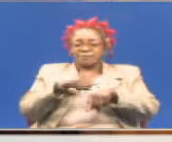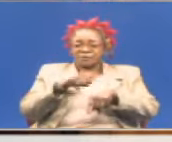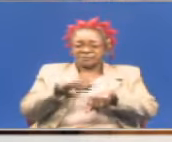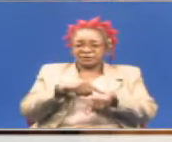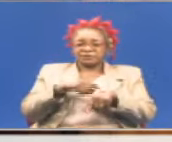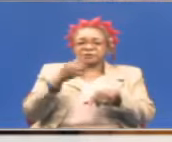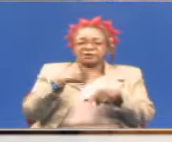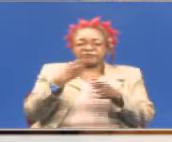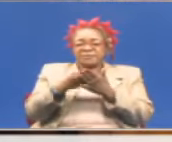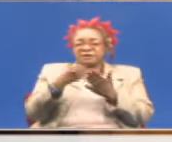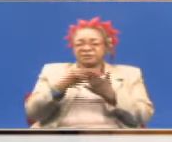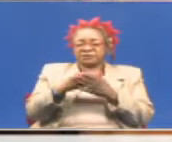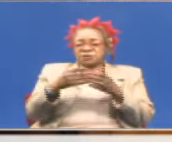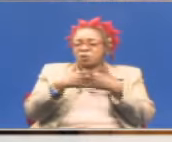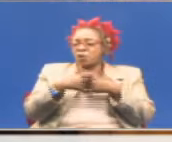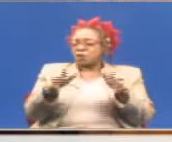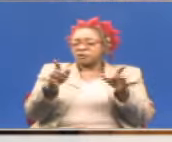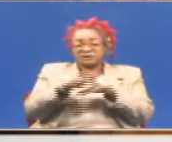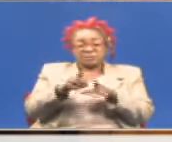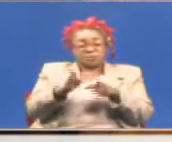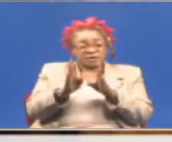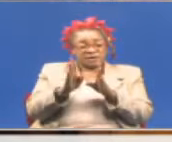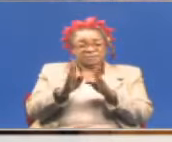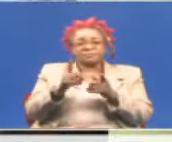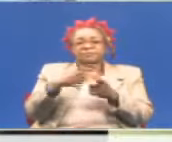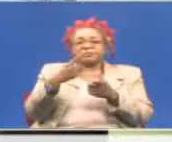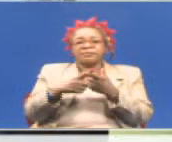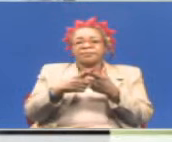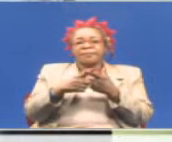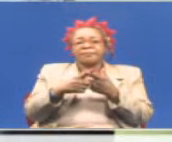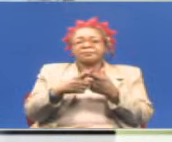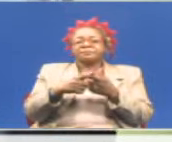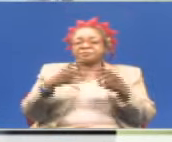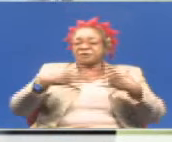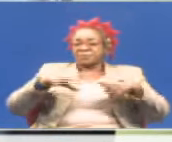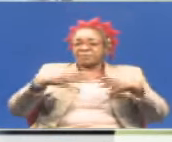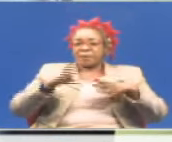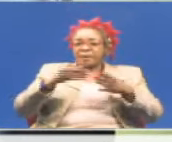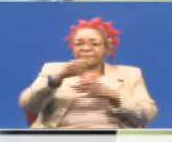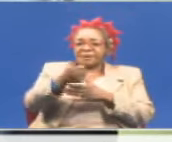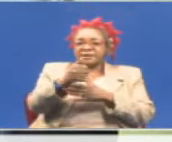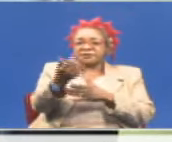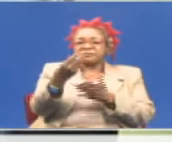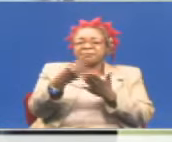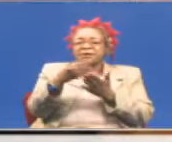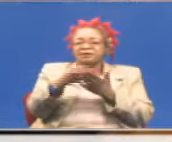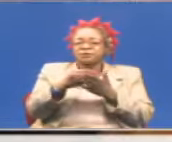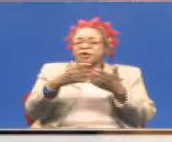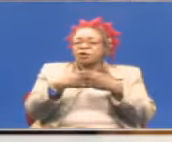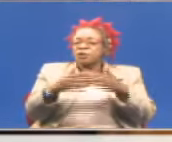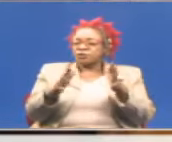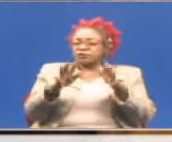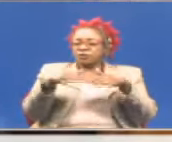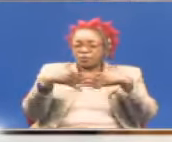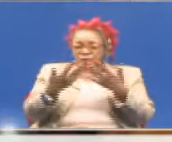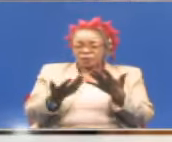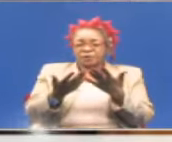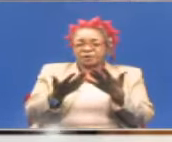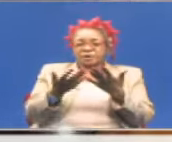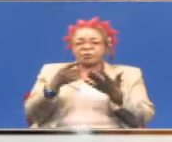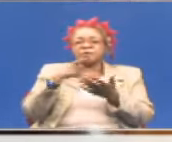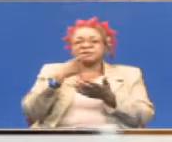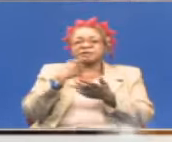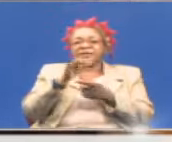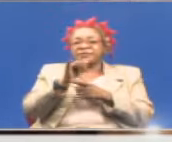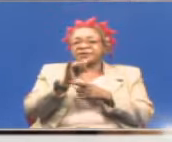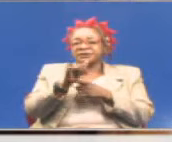to get lost in the manner it gets lost, then of course we're asking Wanjiku to pay more. And the amount of money we've lost, or we are left to have lost in